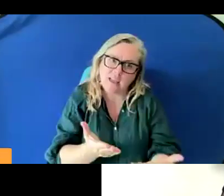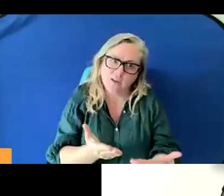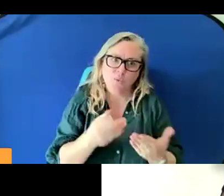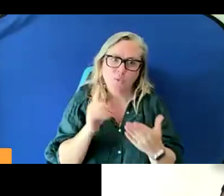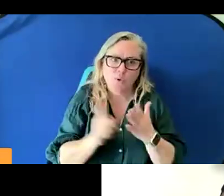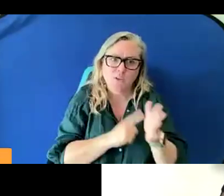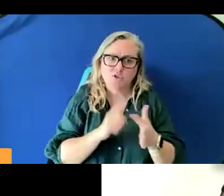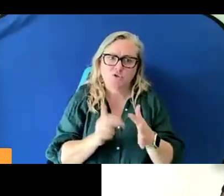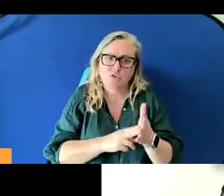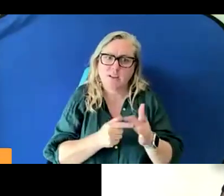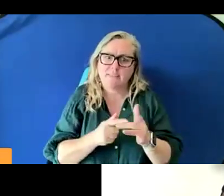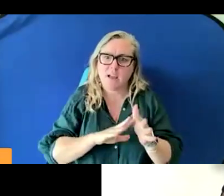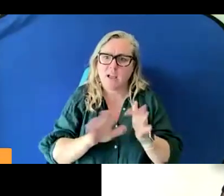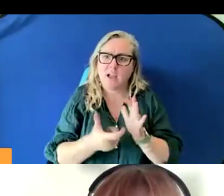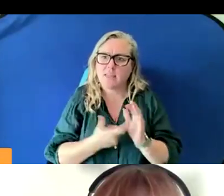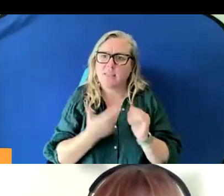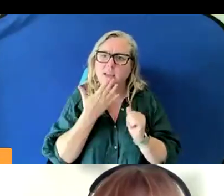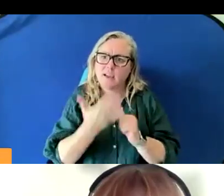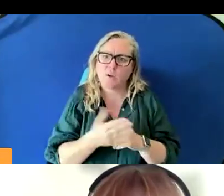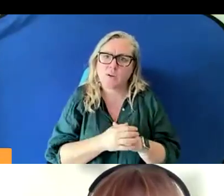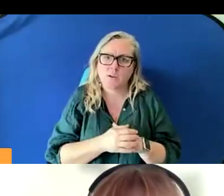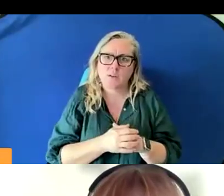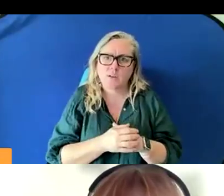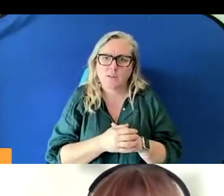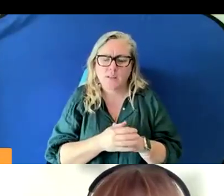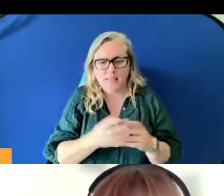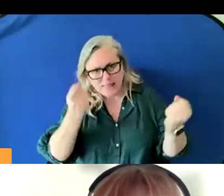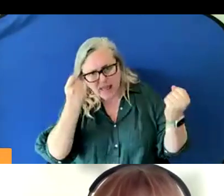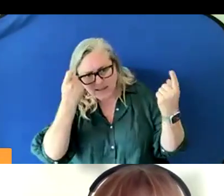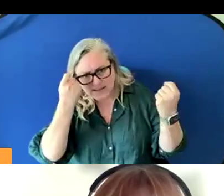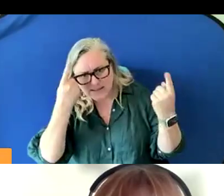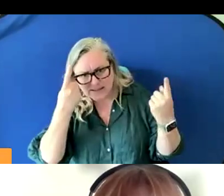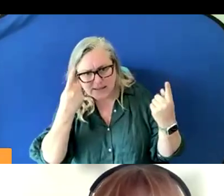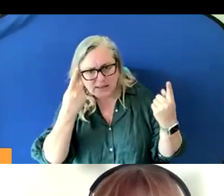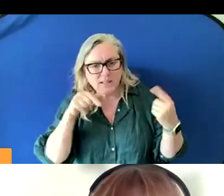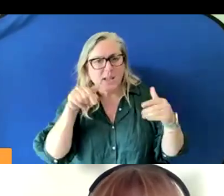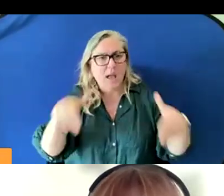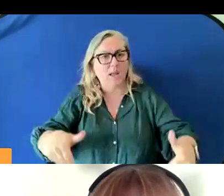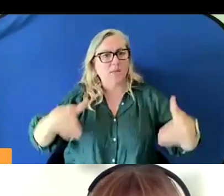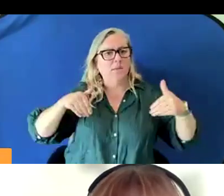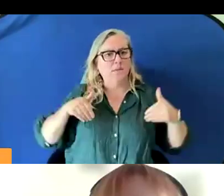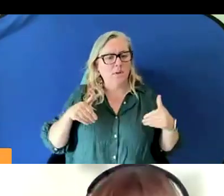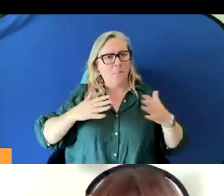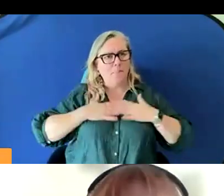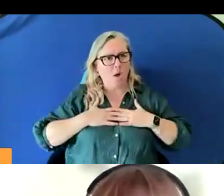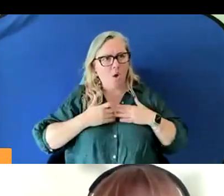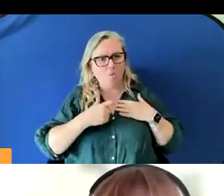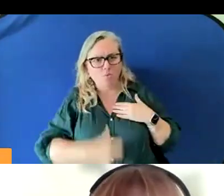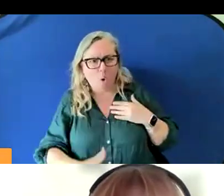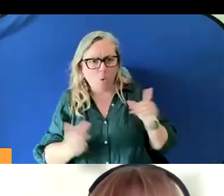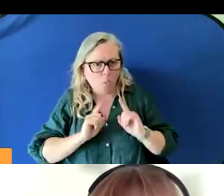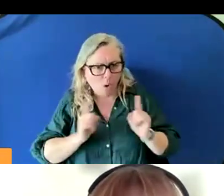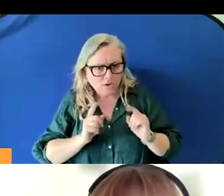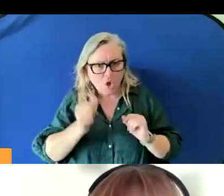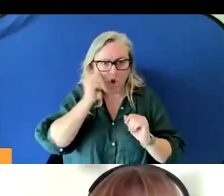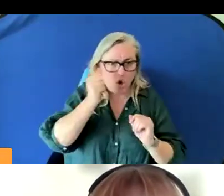for that. I think that understanding and taking that step back and kind of, what's my role to play here, like knowing when to step in,